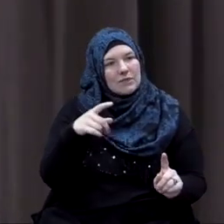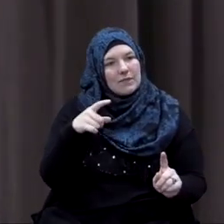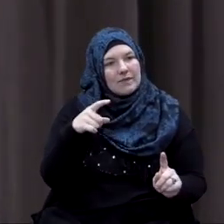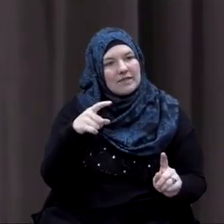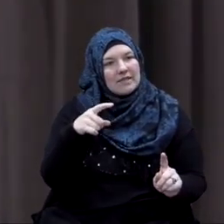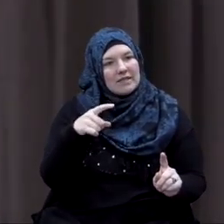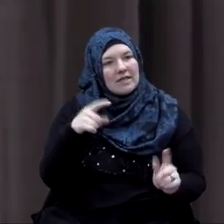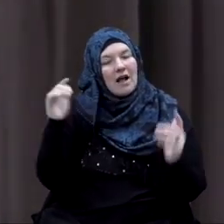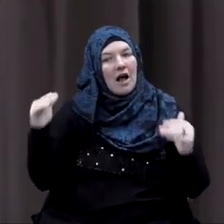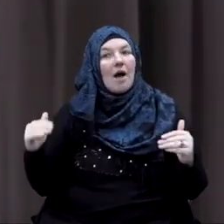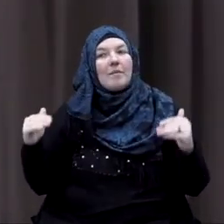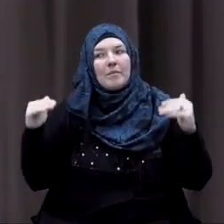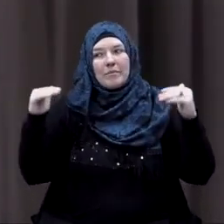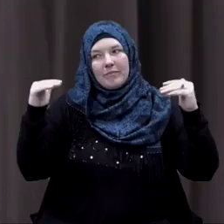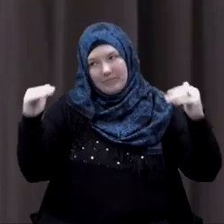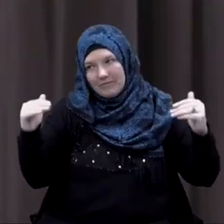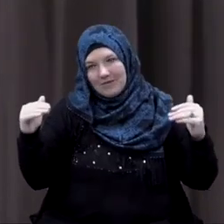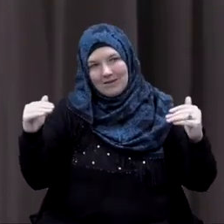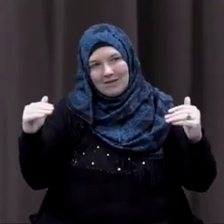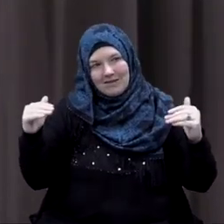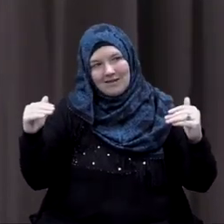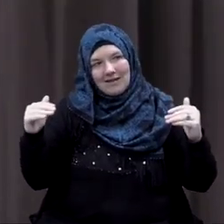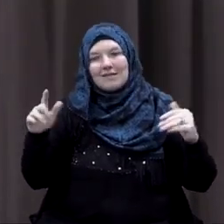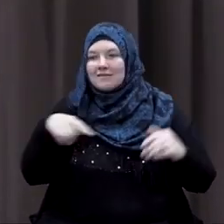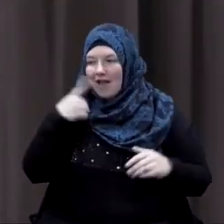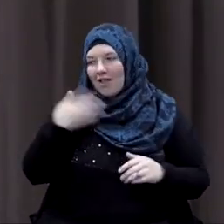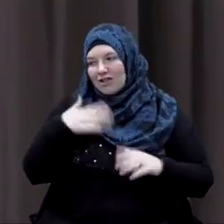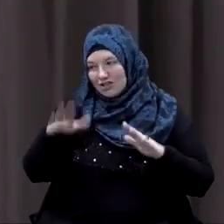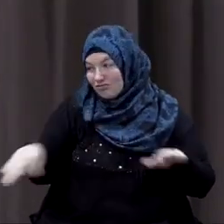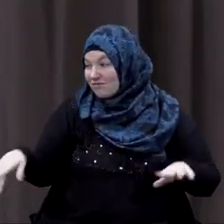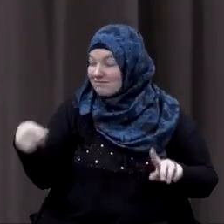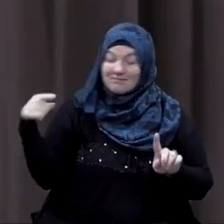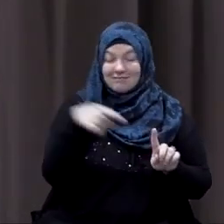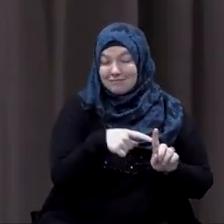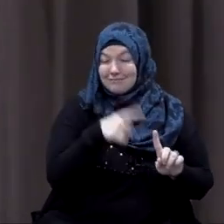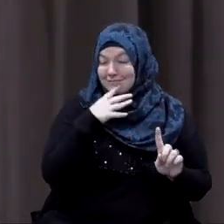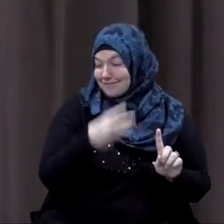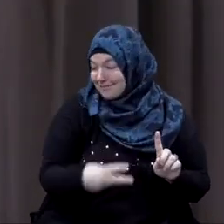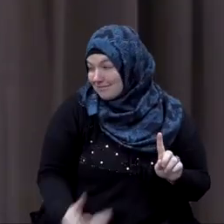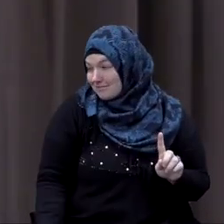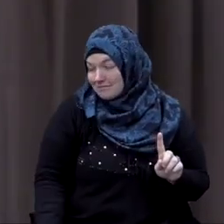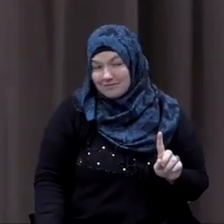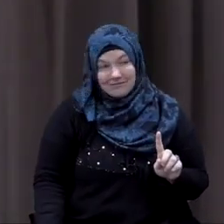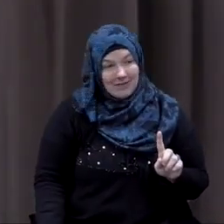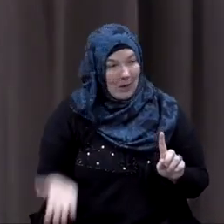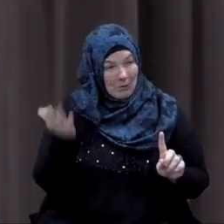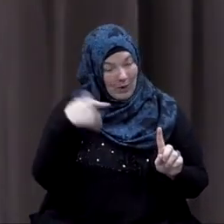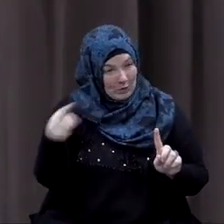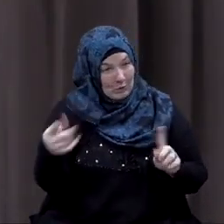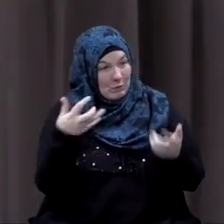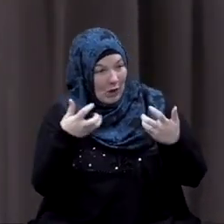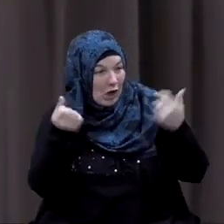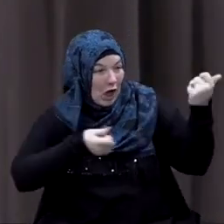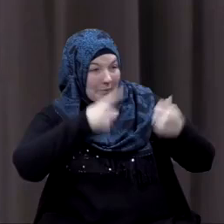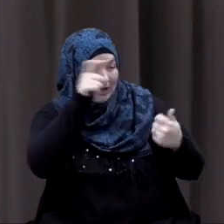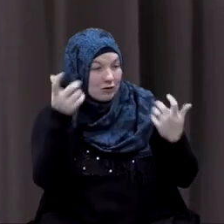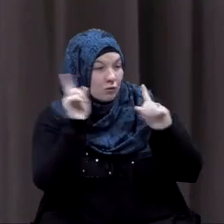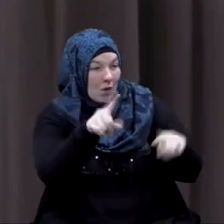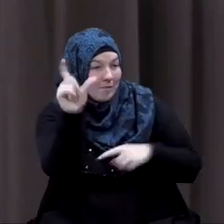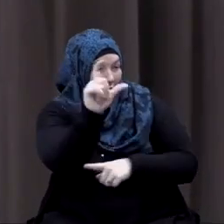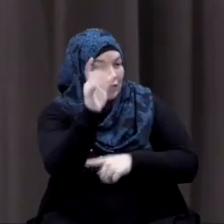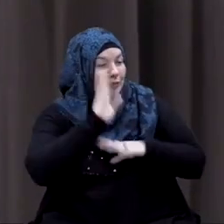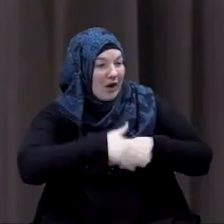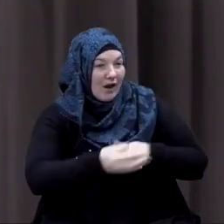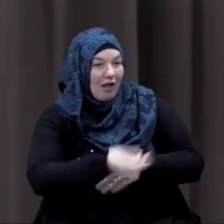to upgrade and rise up and raise them up to the standards of those